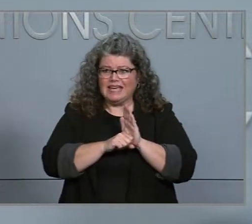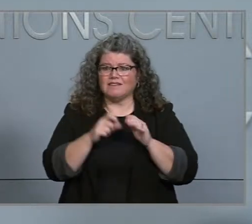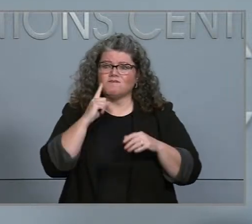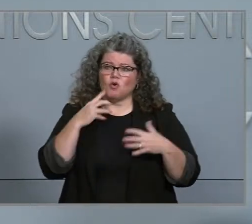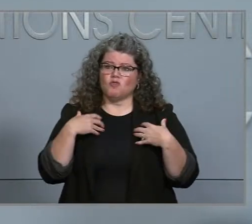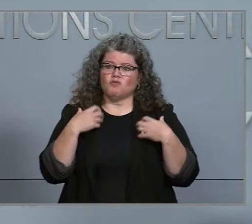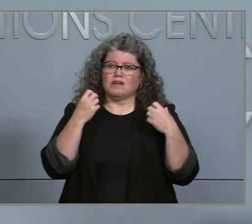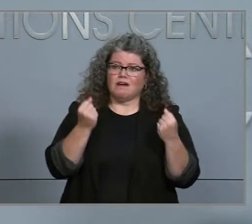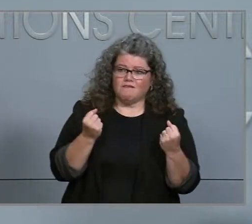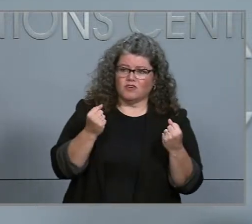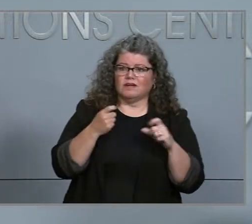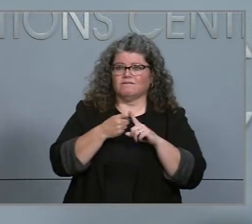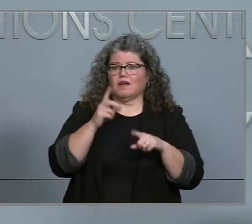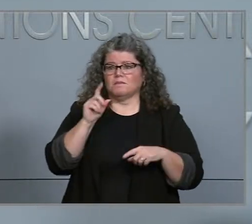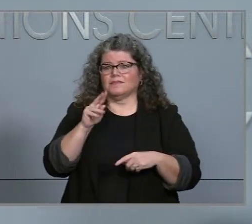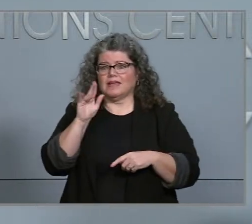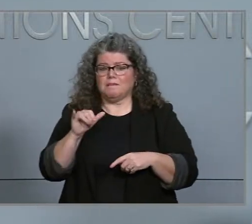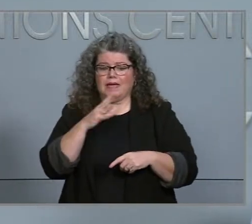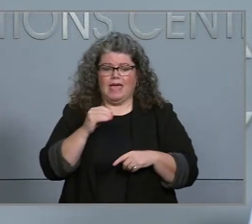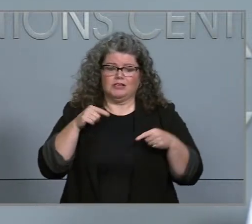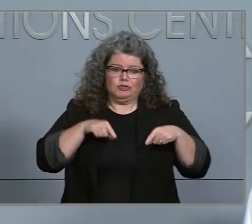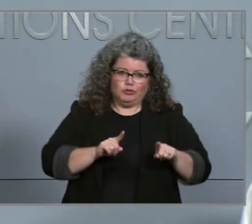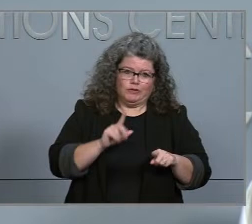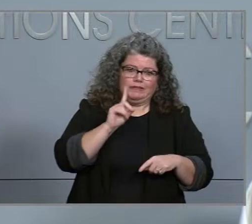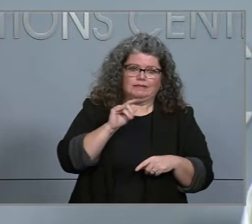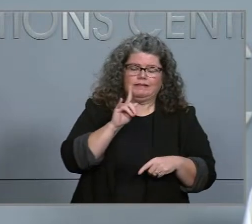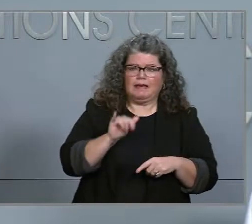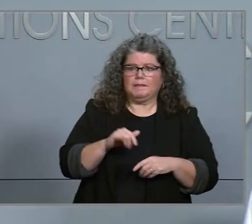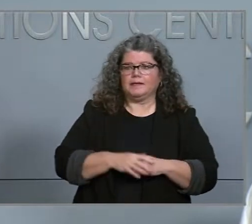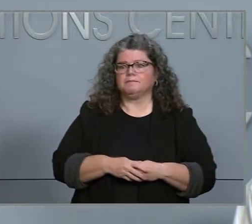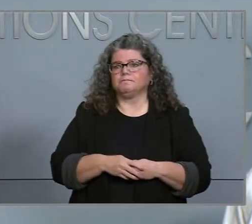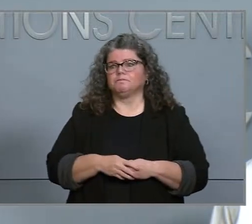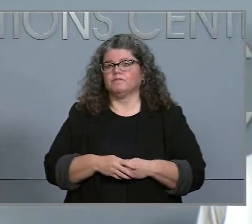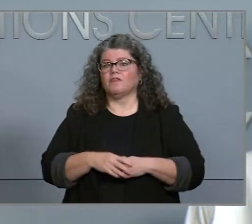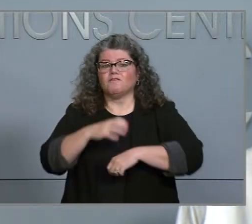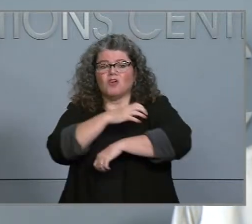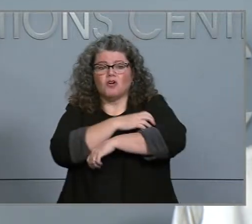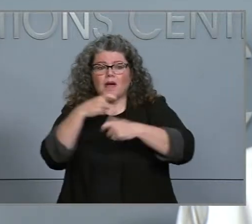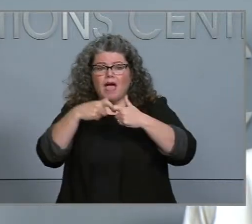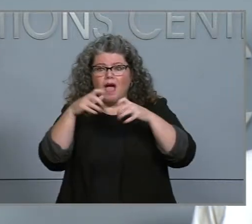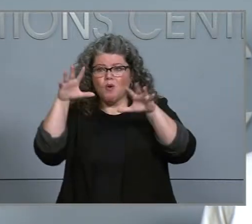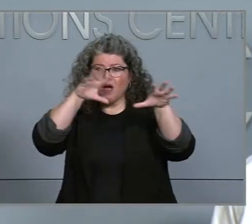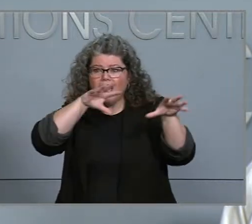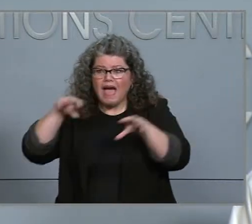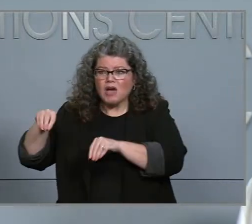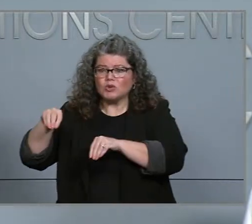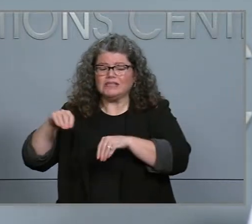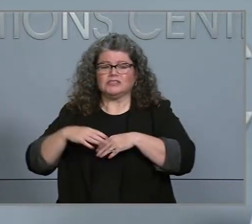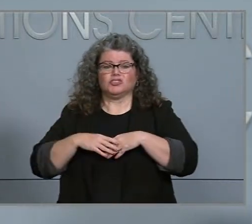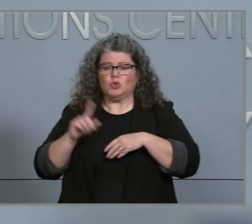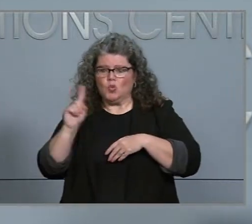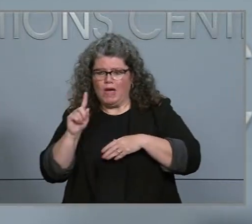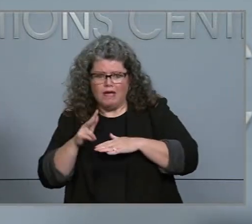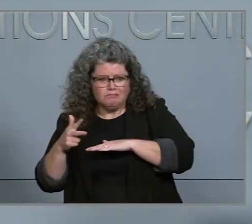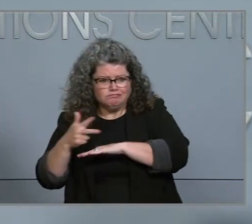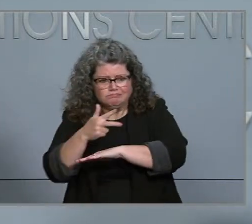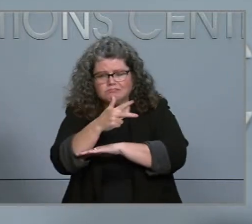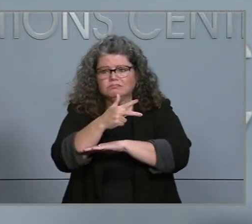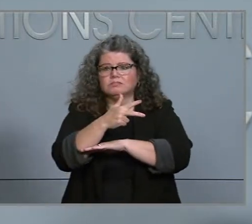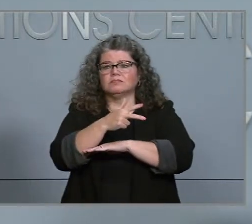operations from Debbie. For power outage, current weather, or evacuation route information, please